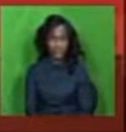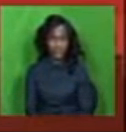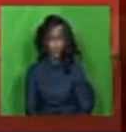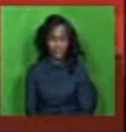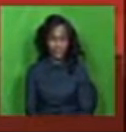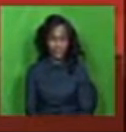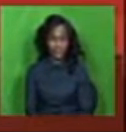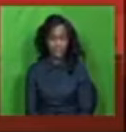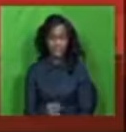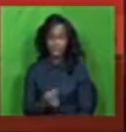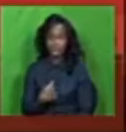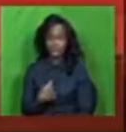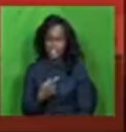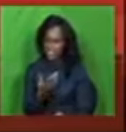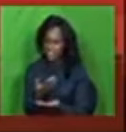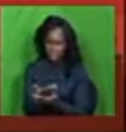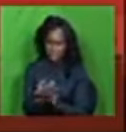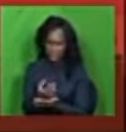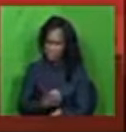I apologize for keeping you waiting.